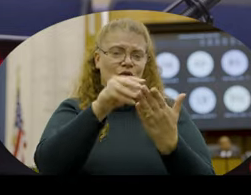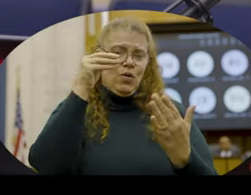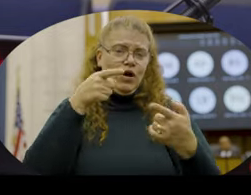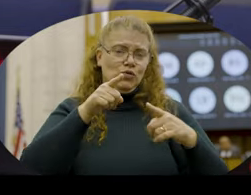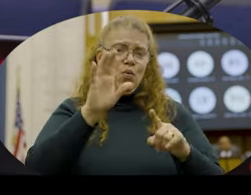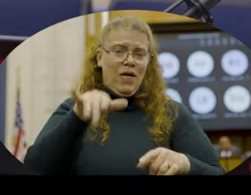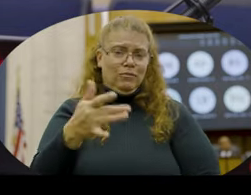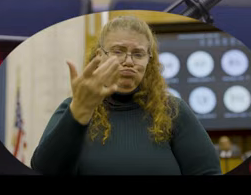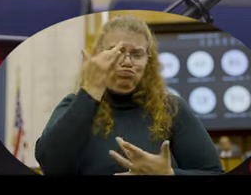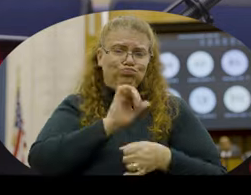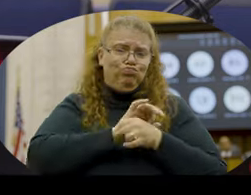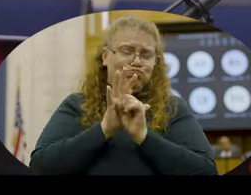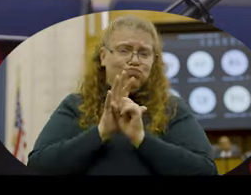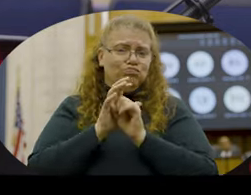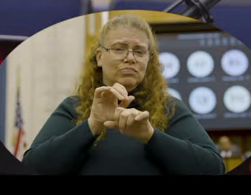I thought I had to say it again.